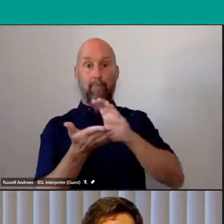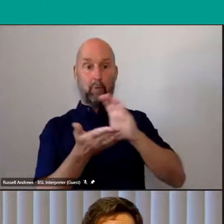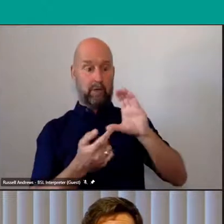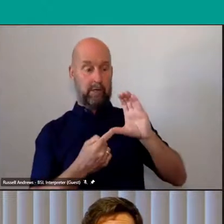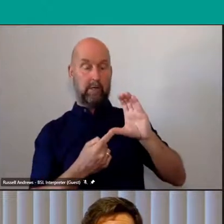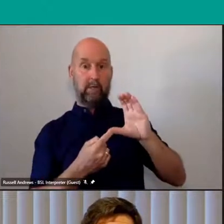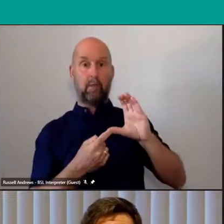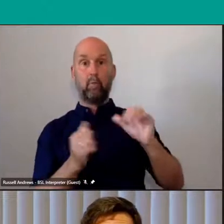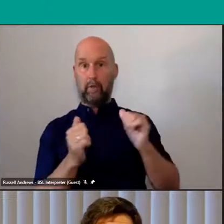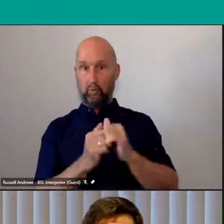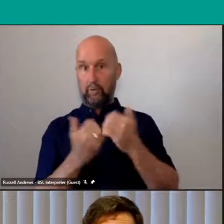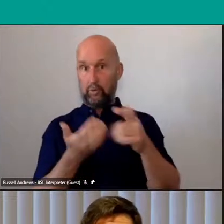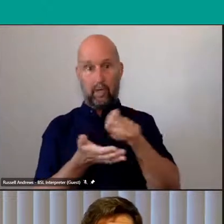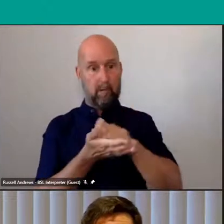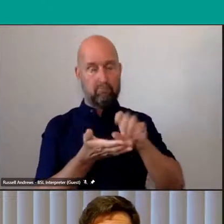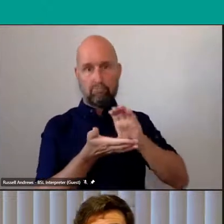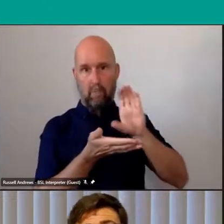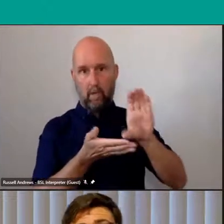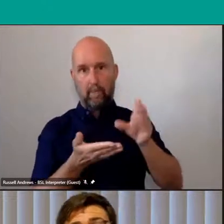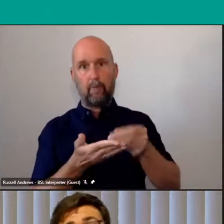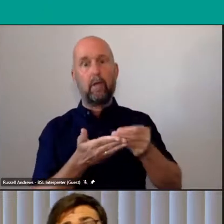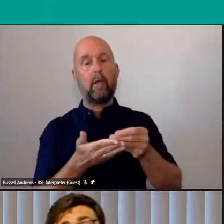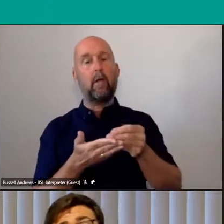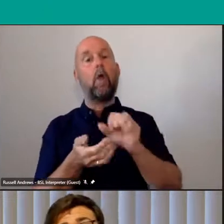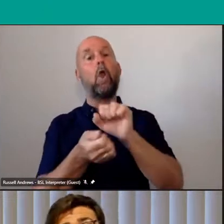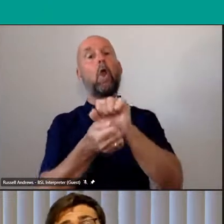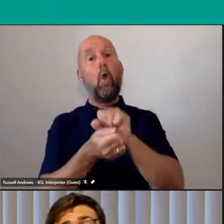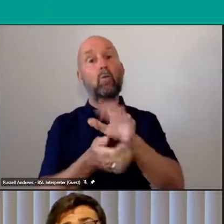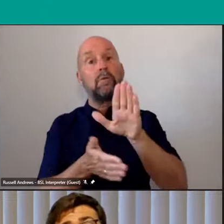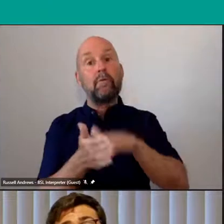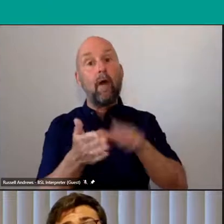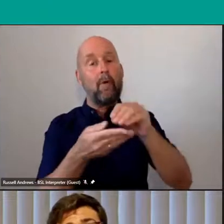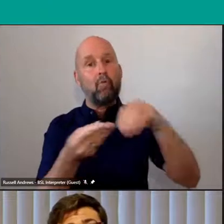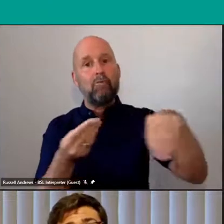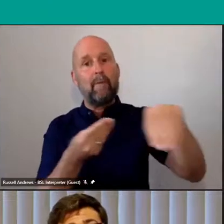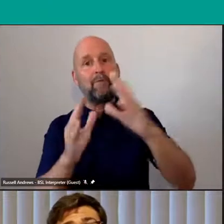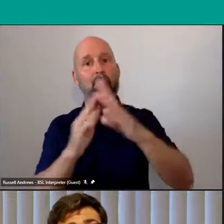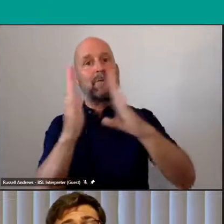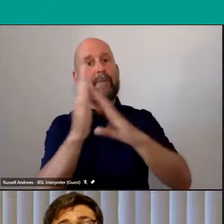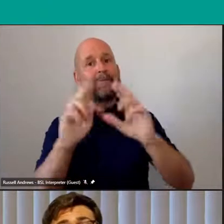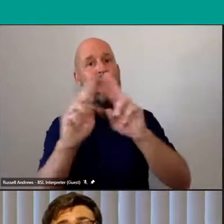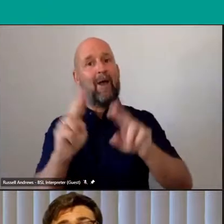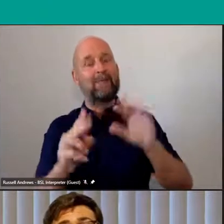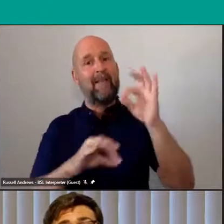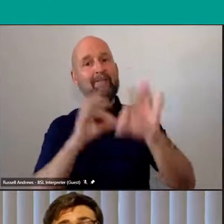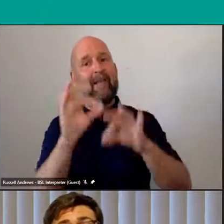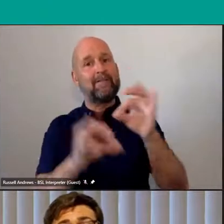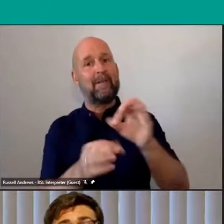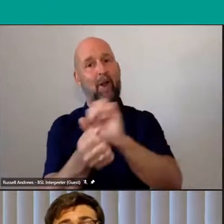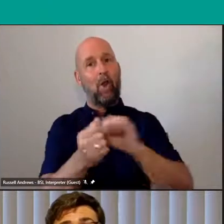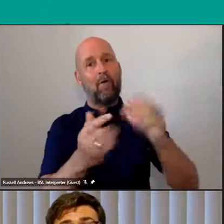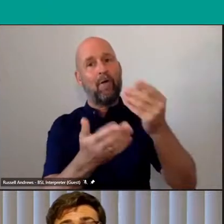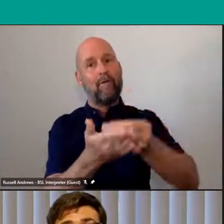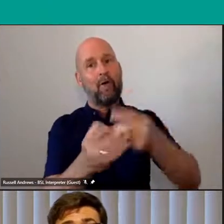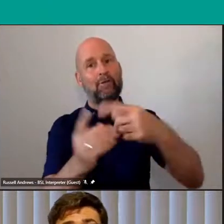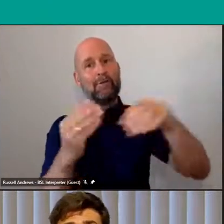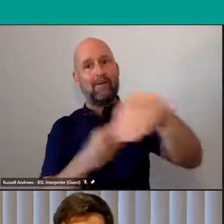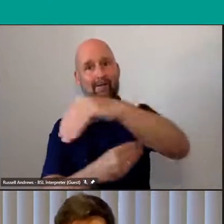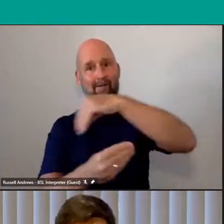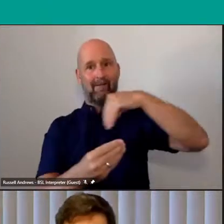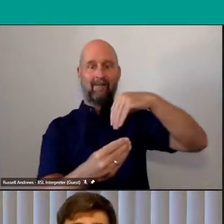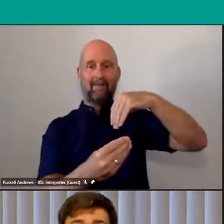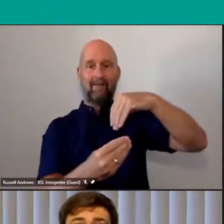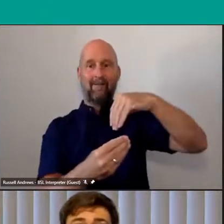today comes from loans repaid to the Greater Manchester Housing Investment Loan Fund. So we get the money, and then